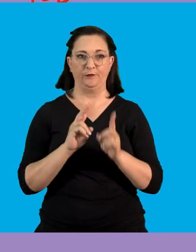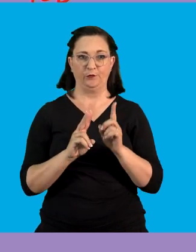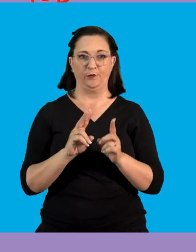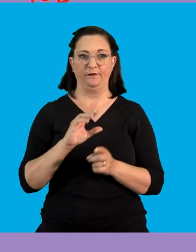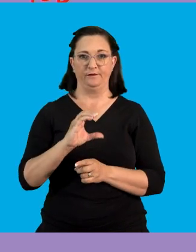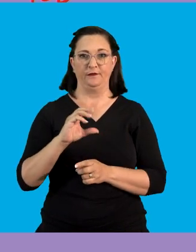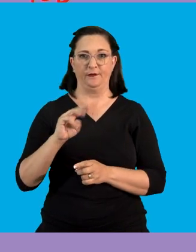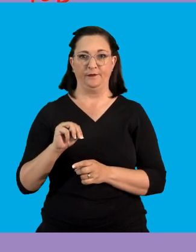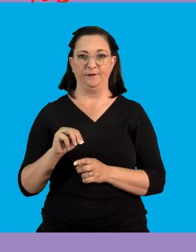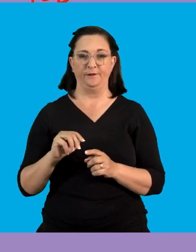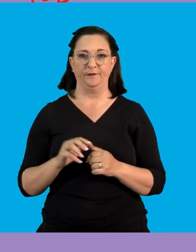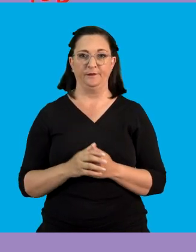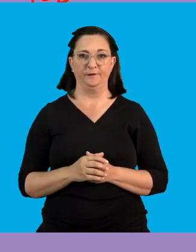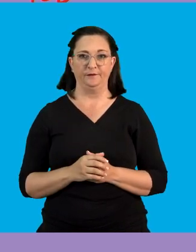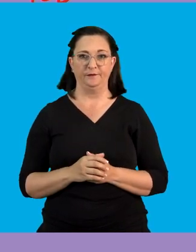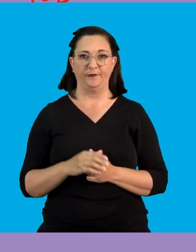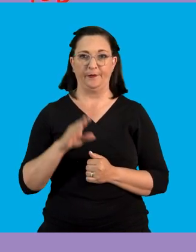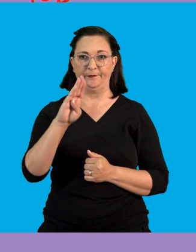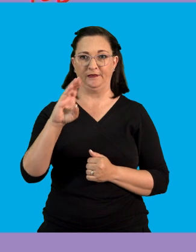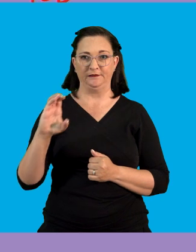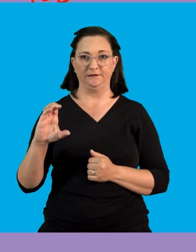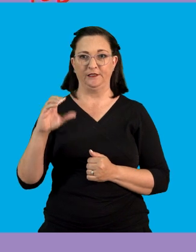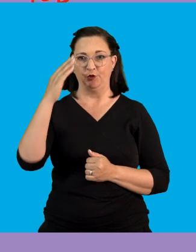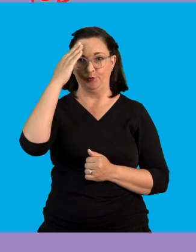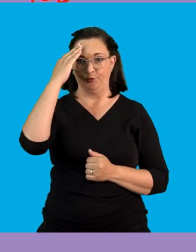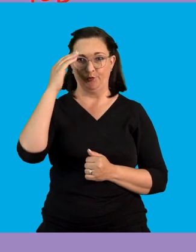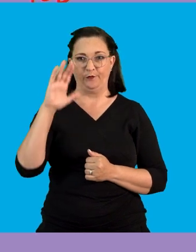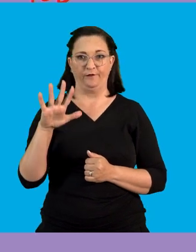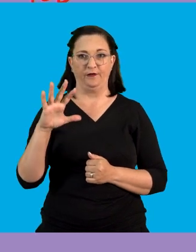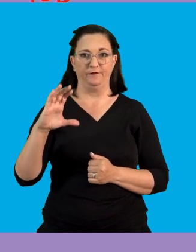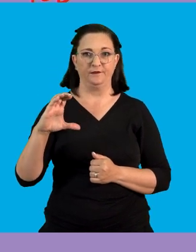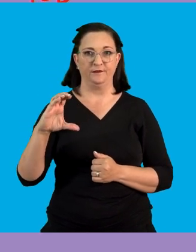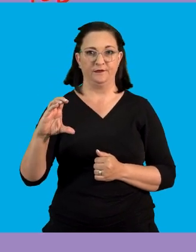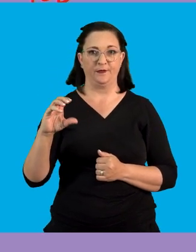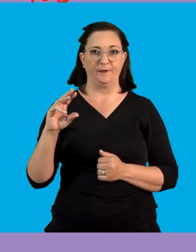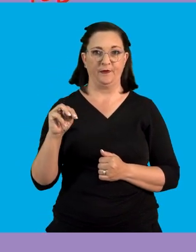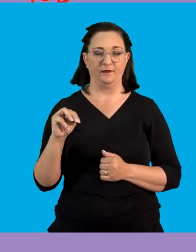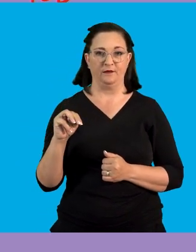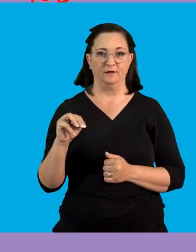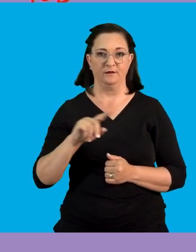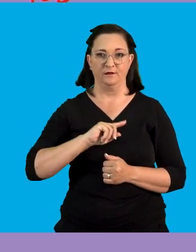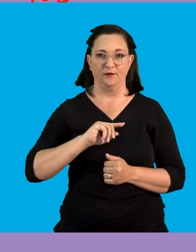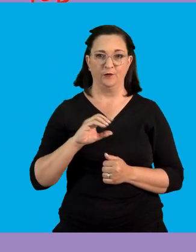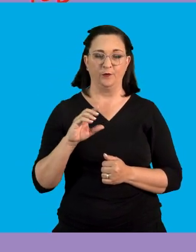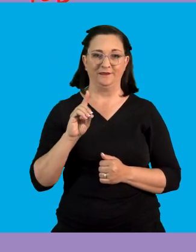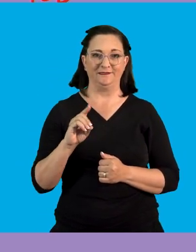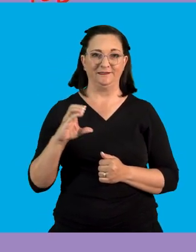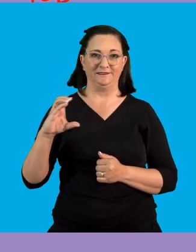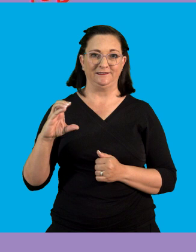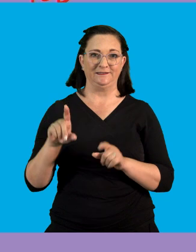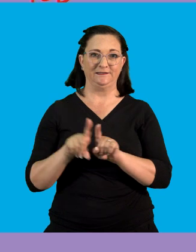DC will be same marking as BC. So DC will be equals to